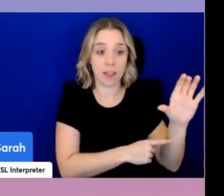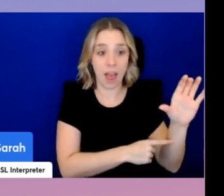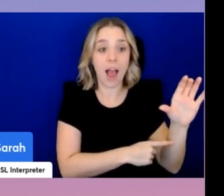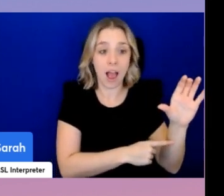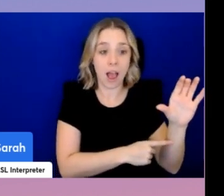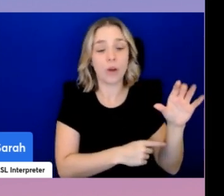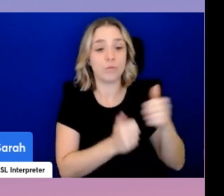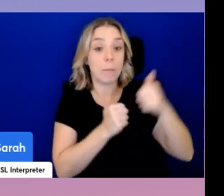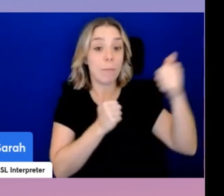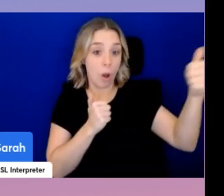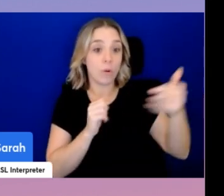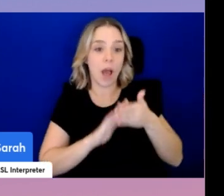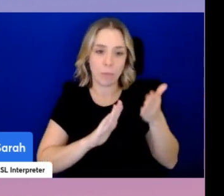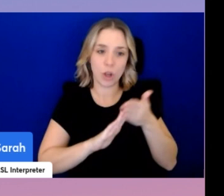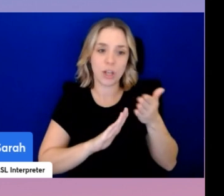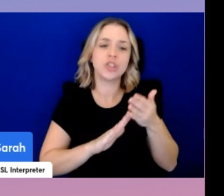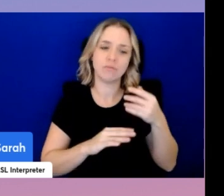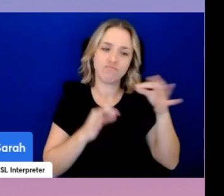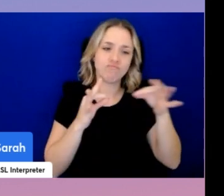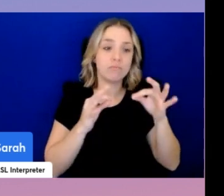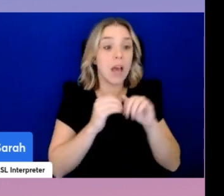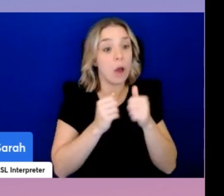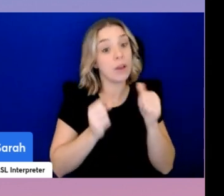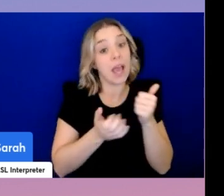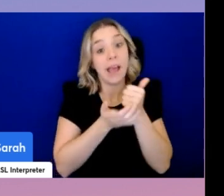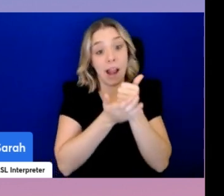you securely fail fast and succeed.